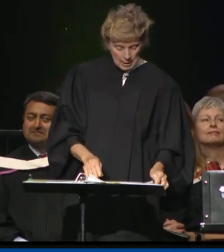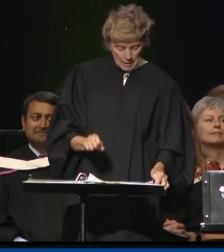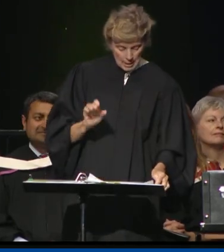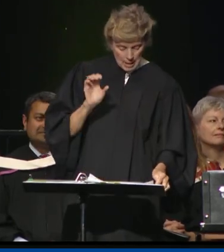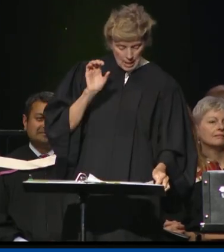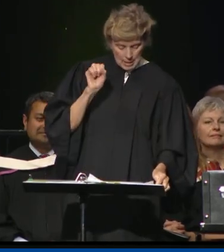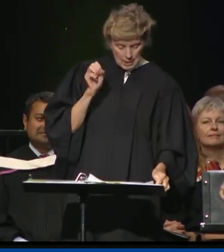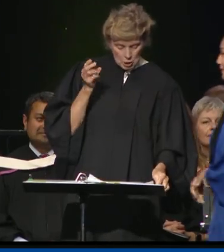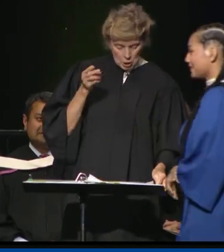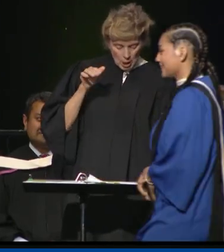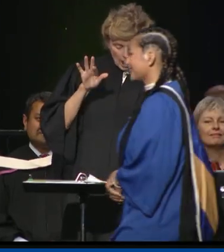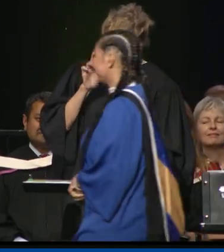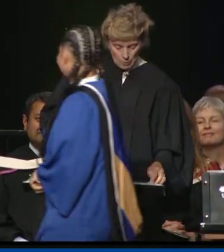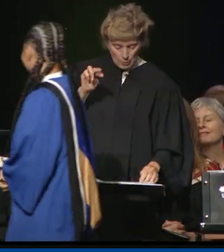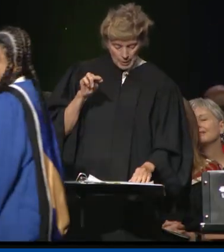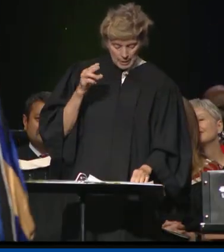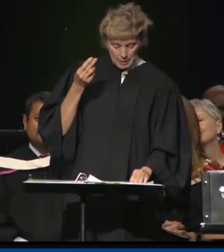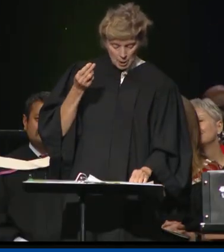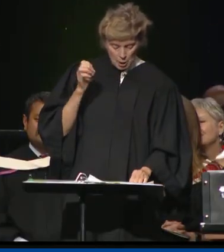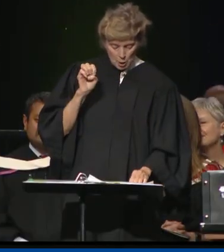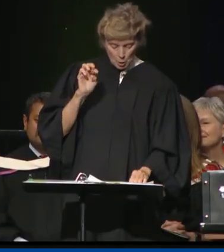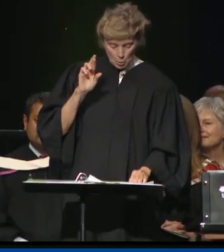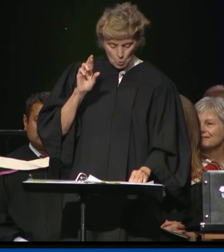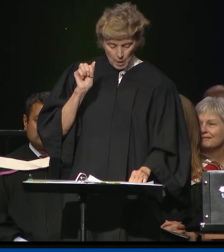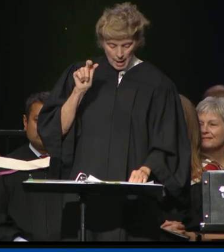Shireen Haralal Ramsamer.